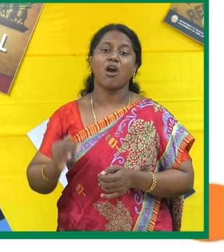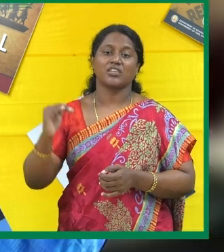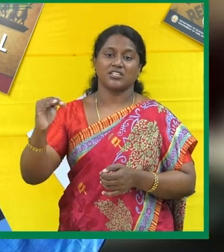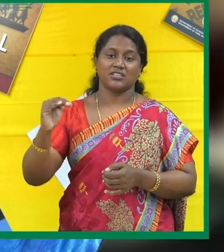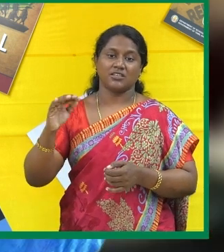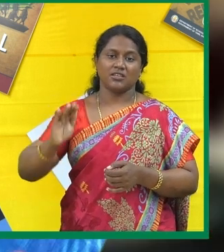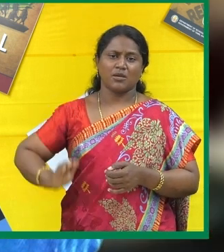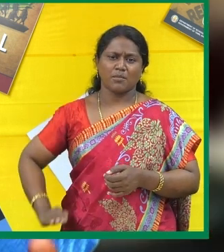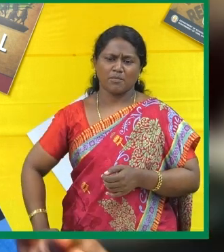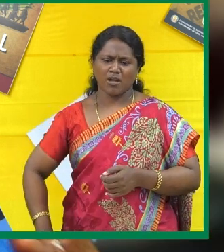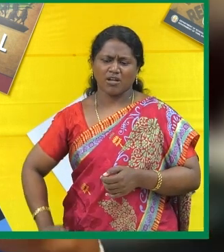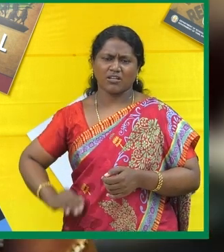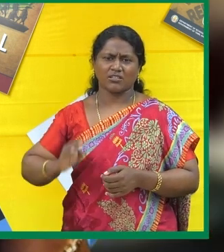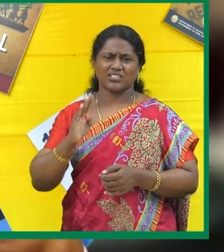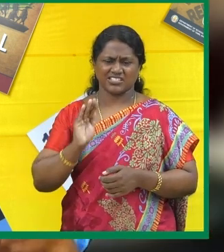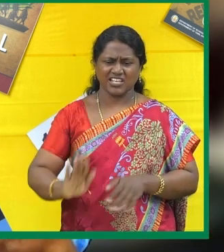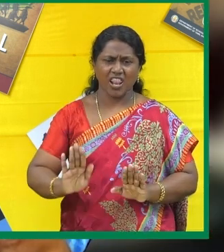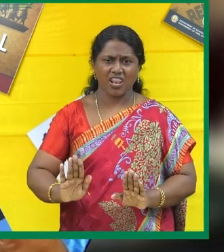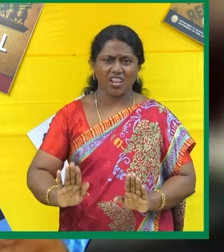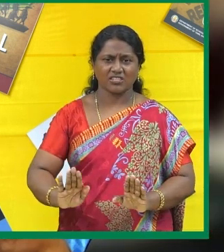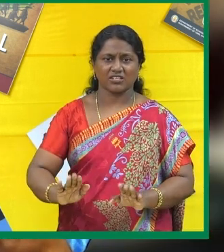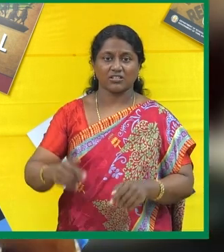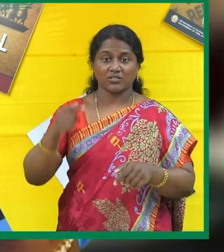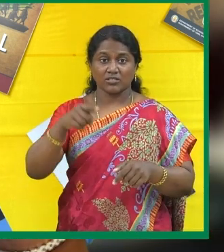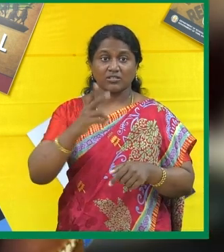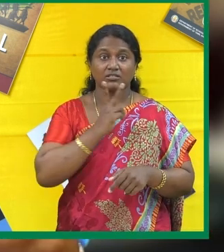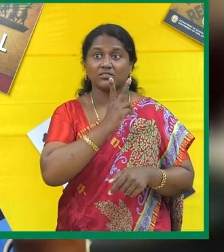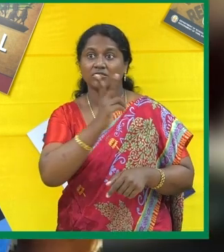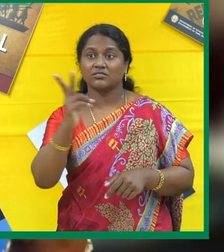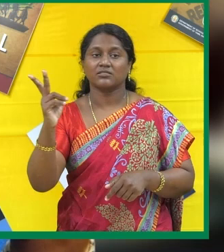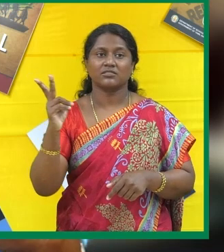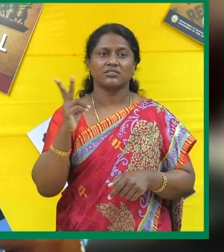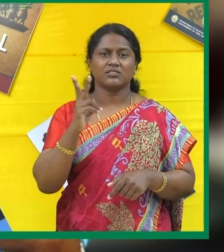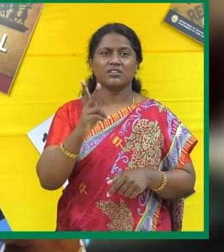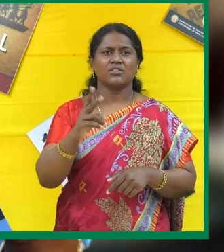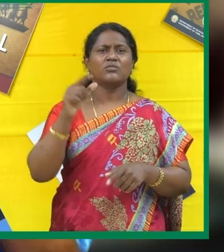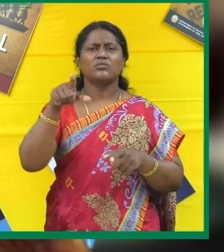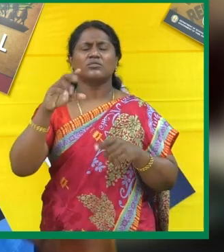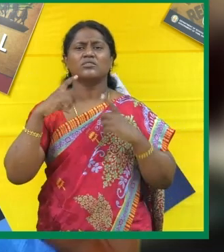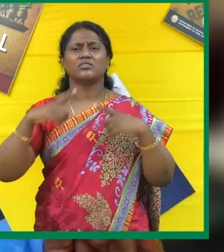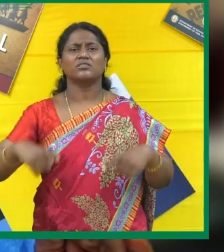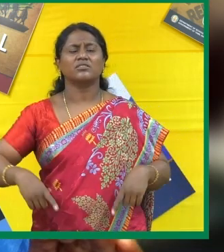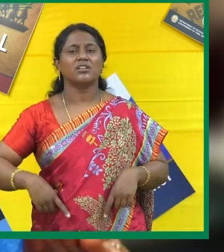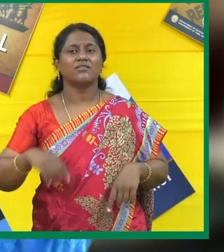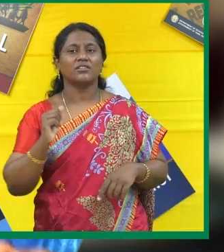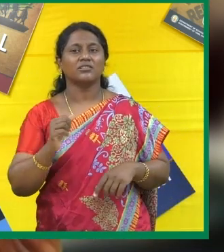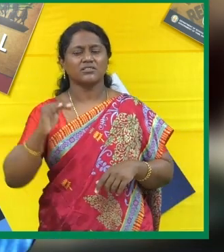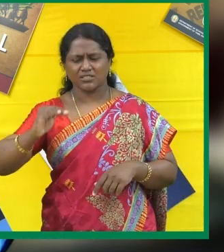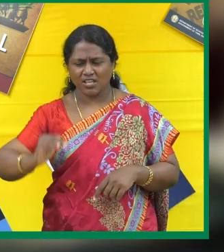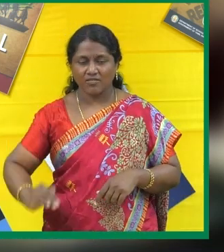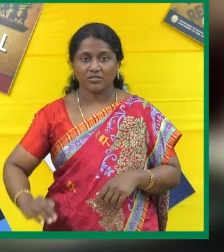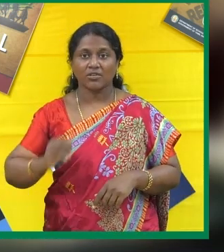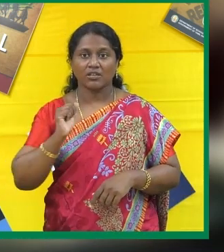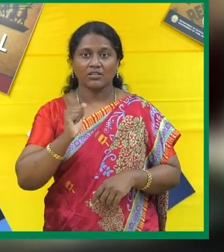boy. Still, you must seek only what is in your life when but a boy. From